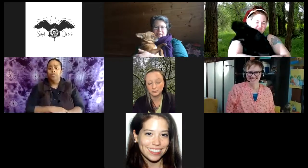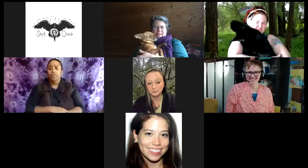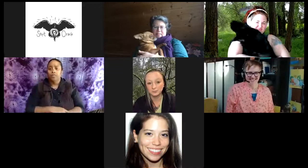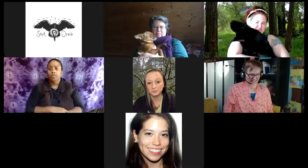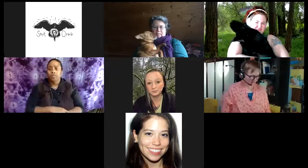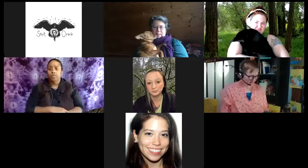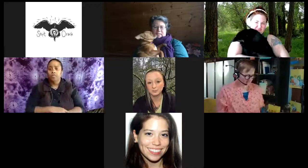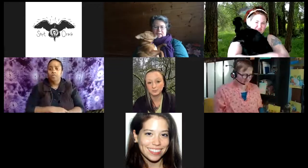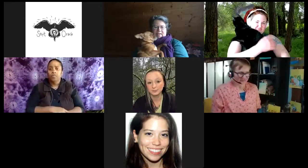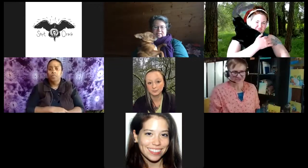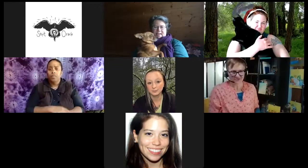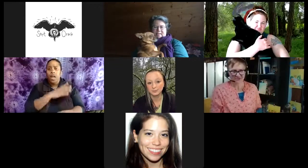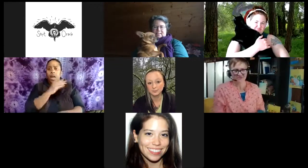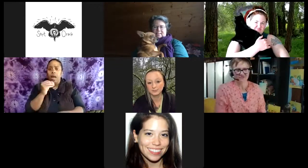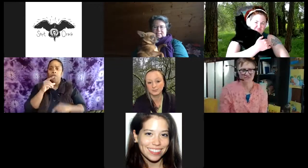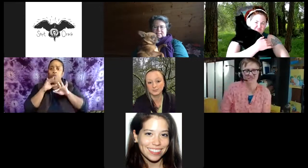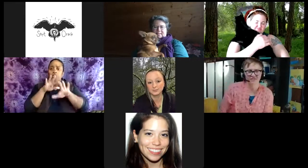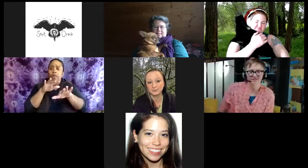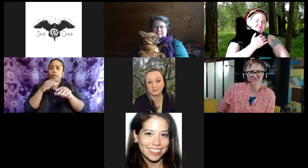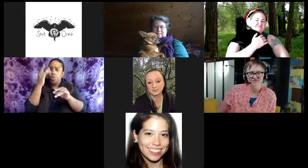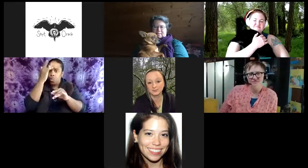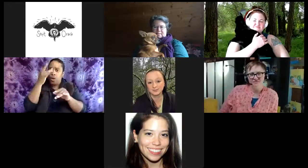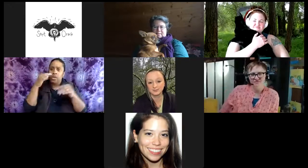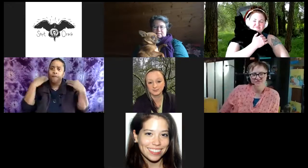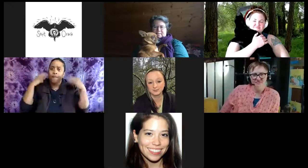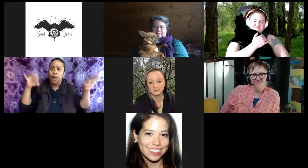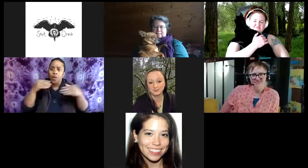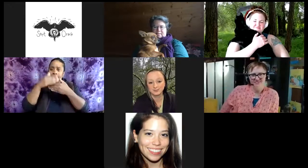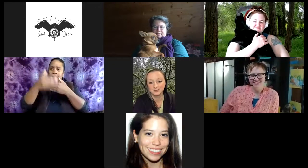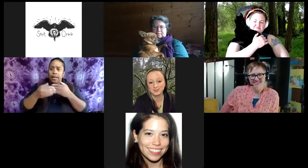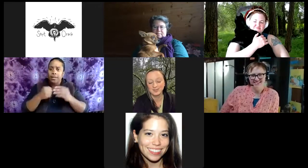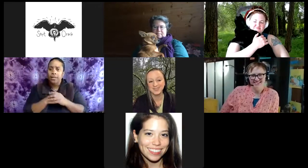Great. All right. And the River Witch Fairy is next.